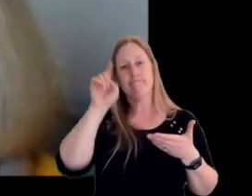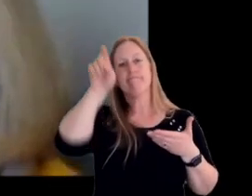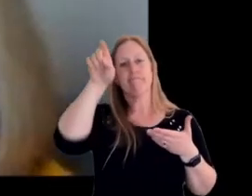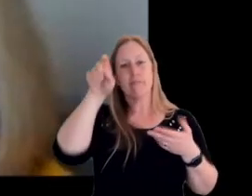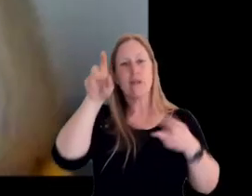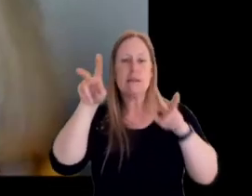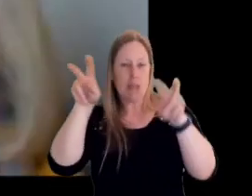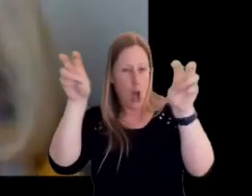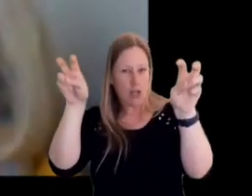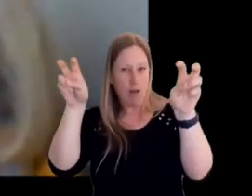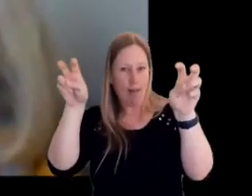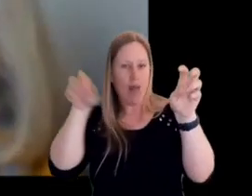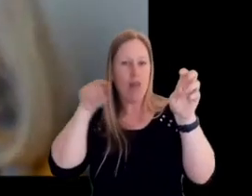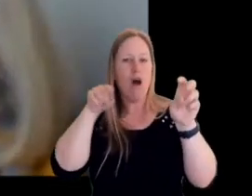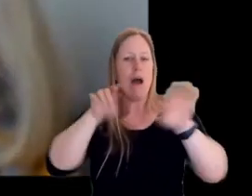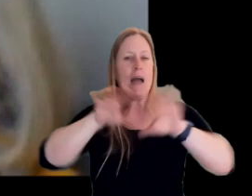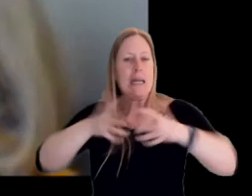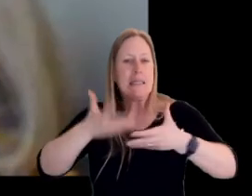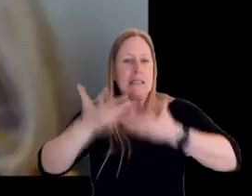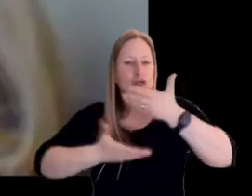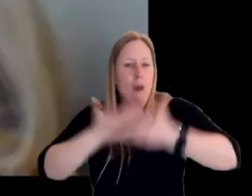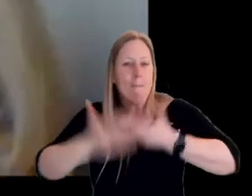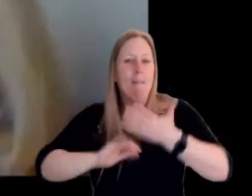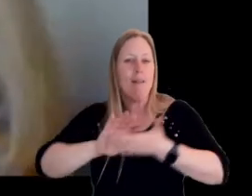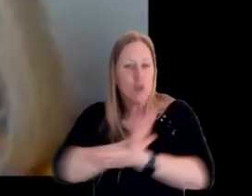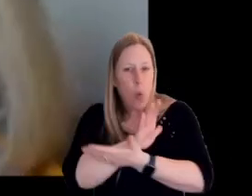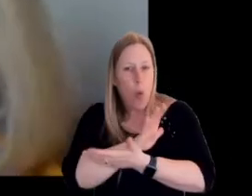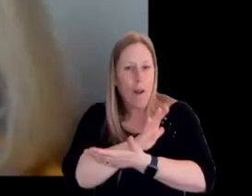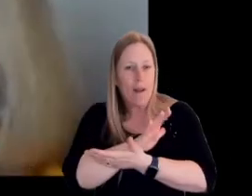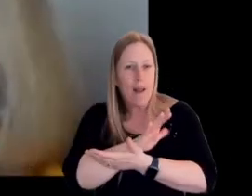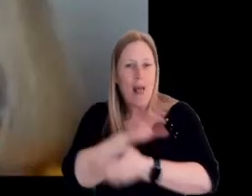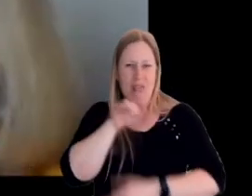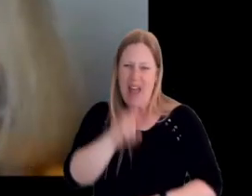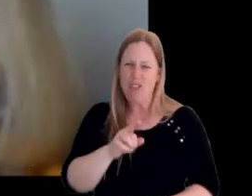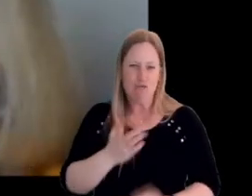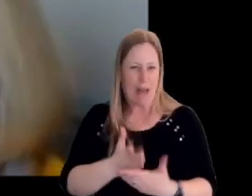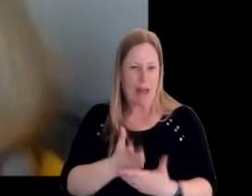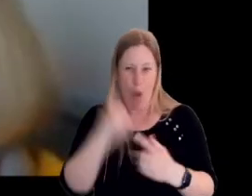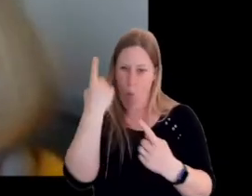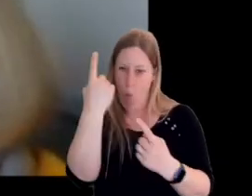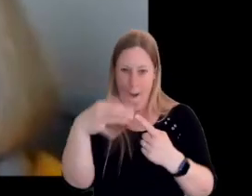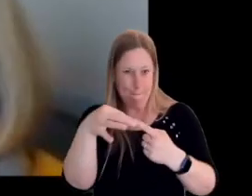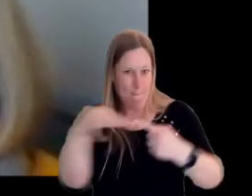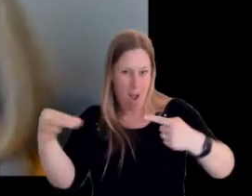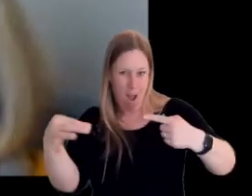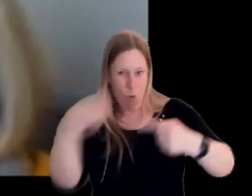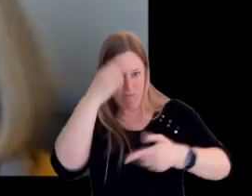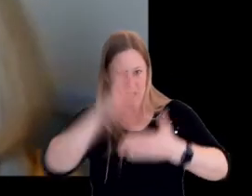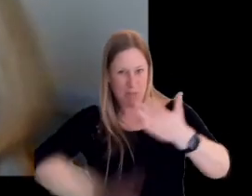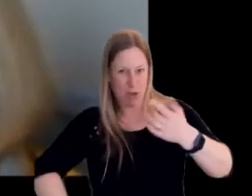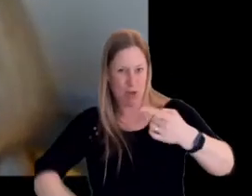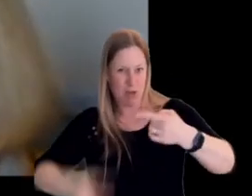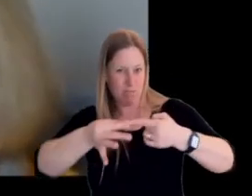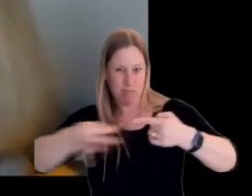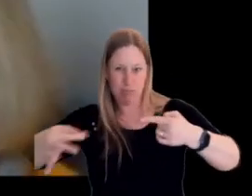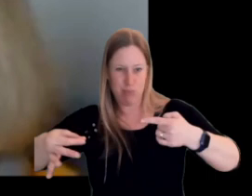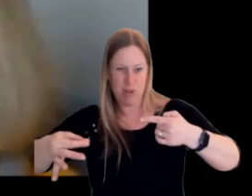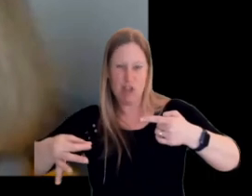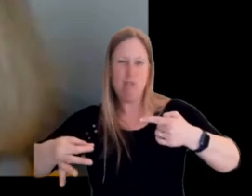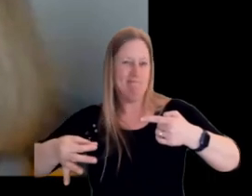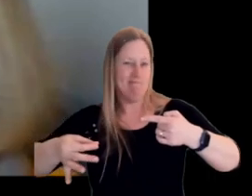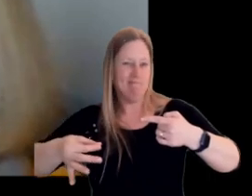I came up with the title, the indescribable joy, that's only one part of the experience.